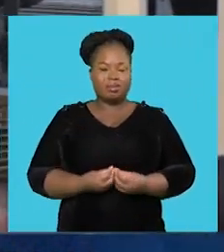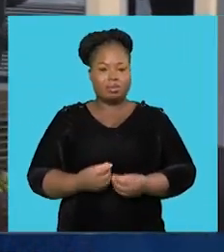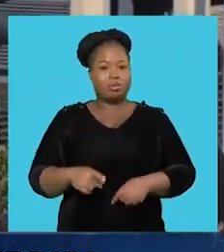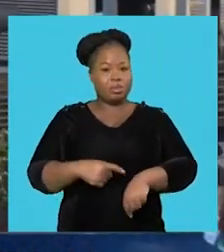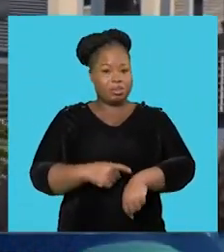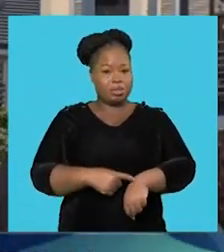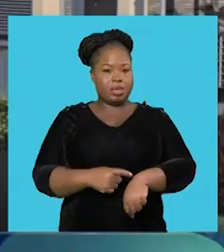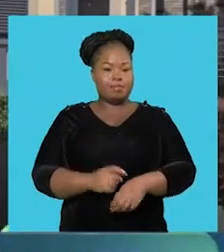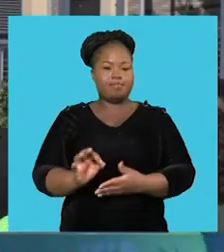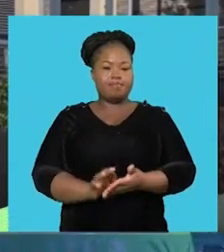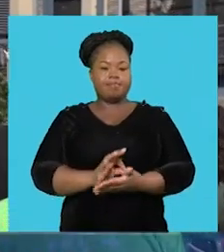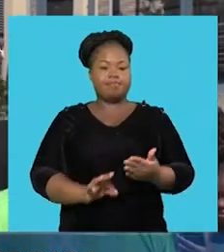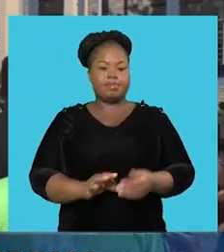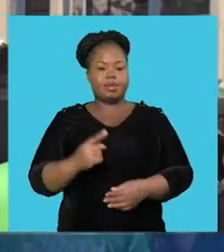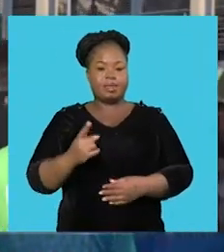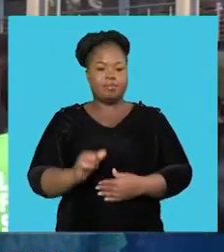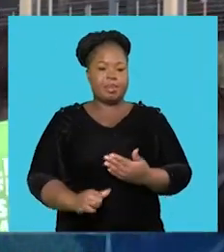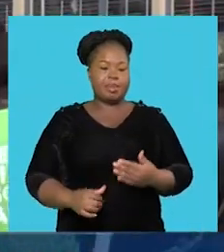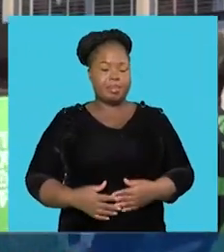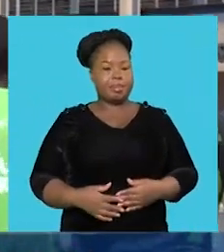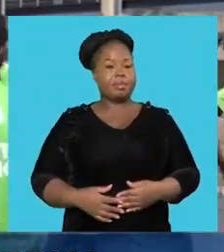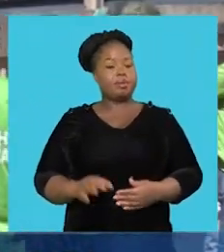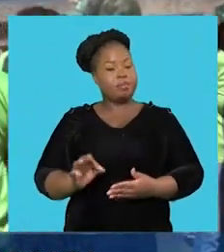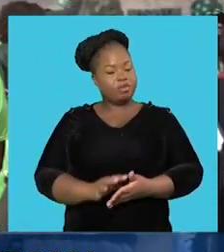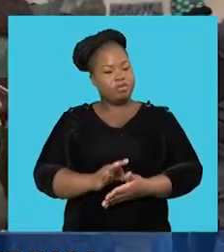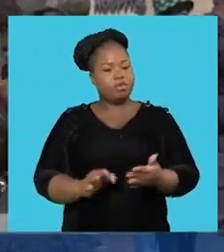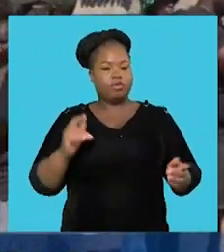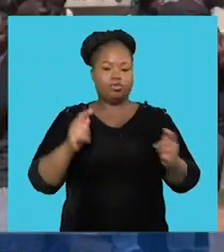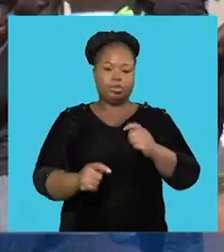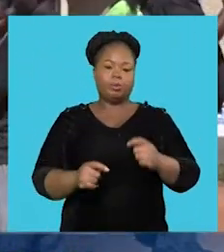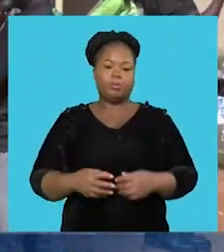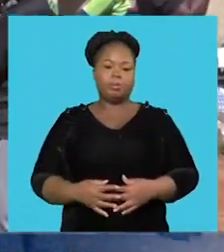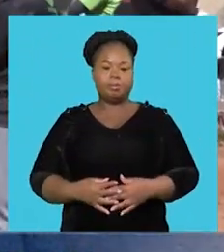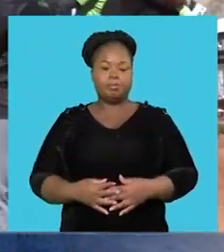ixesha lokuvota kwinyanga ezayo, bavotele utshintsho.